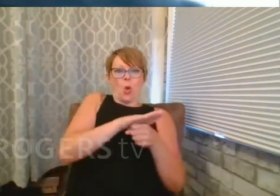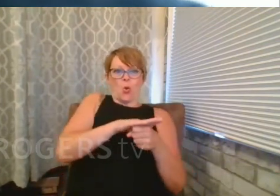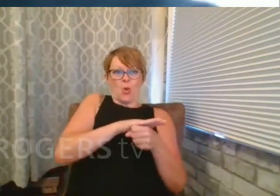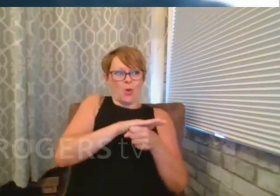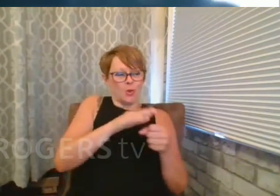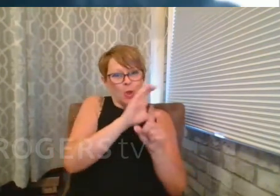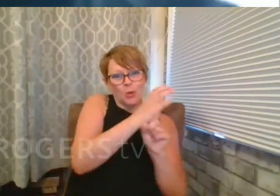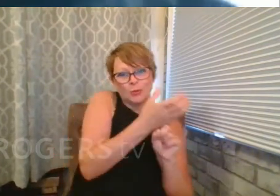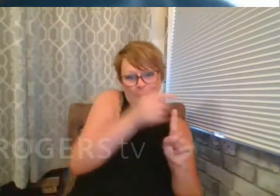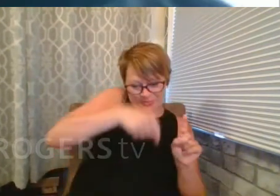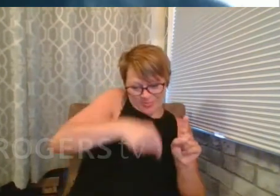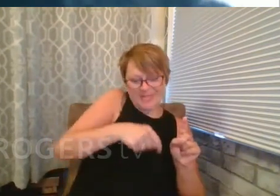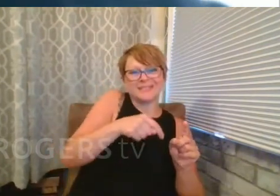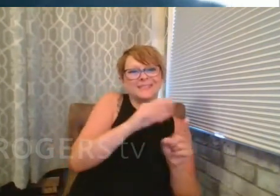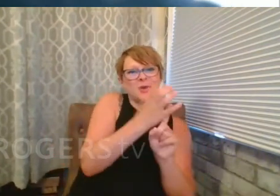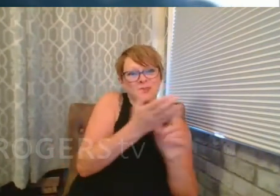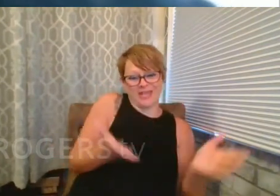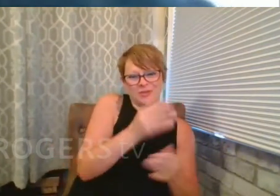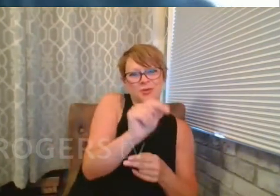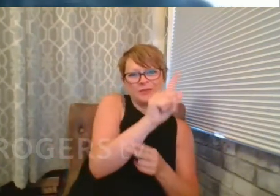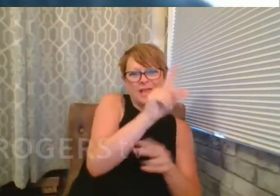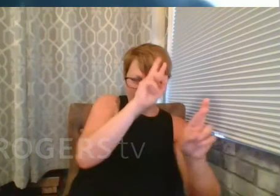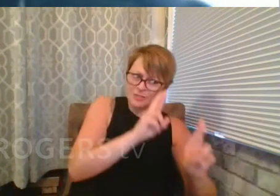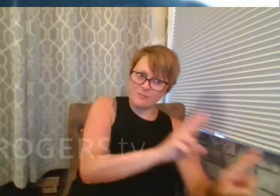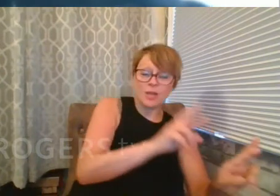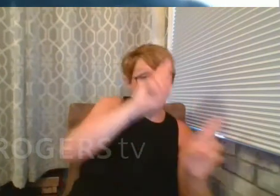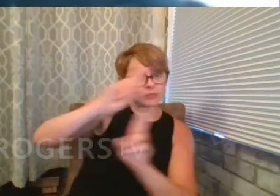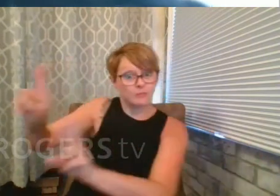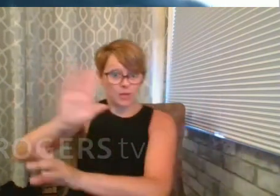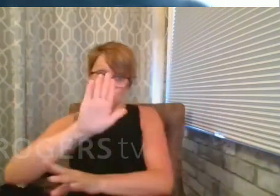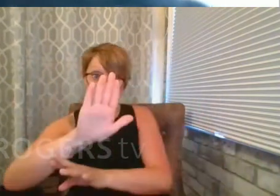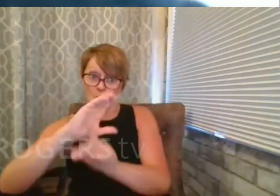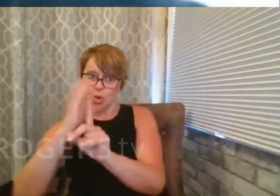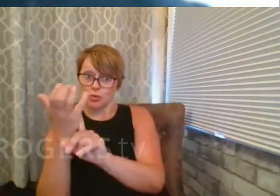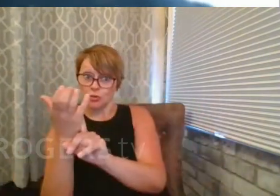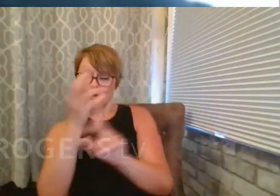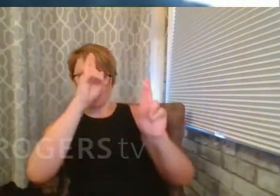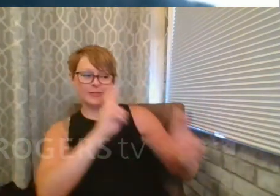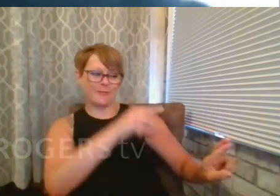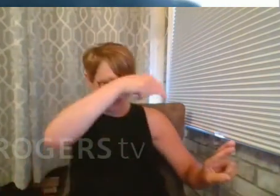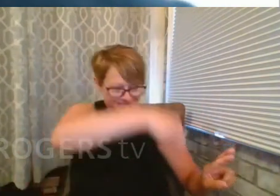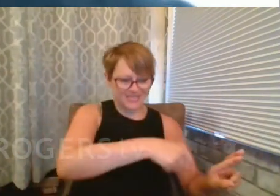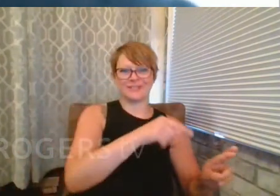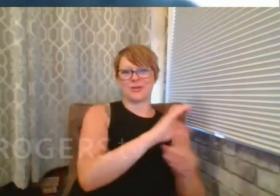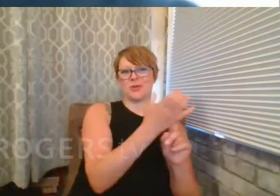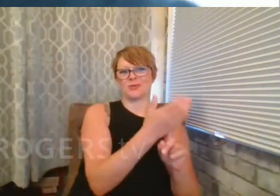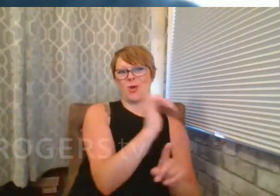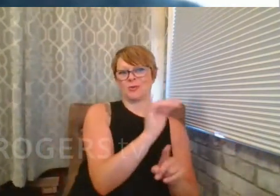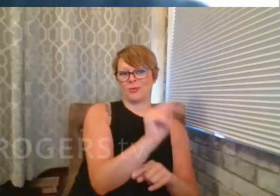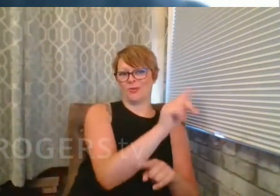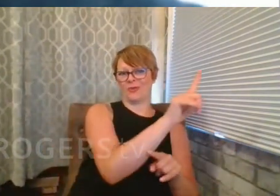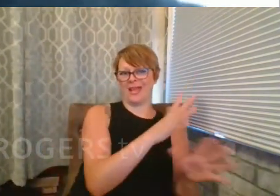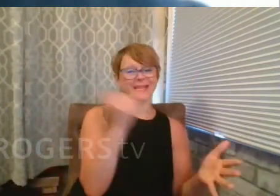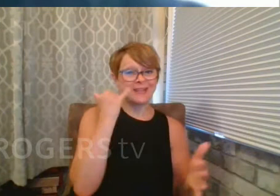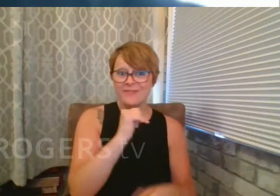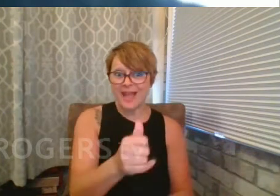that prevails here. You need to respect your people, and then only you can respect the people here. Otherwise, a business cannot be